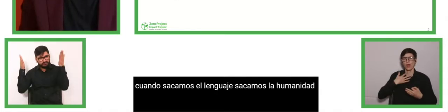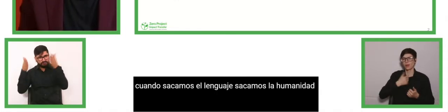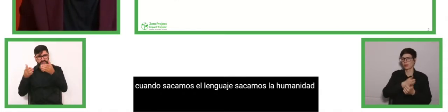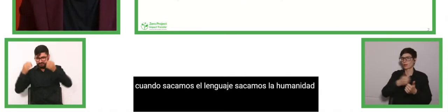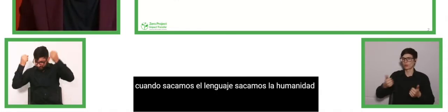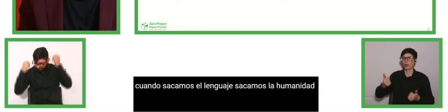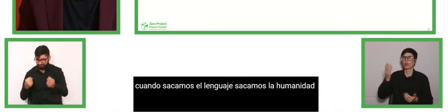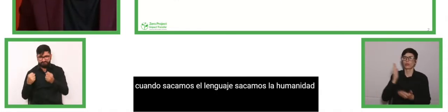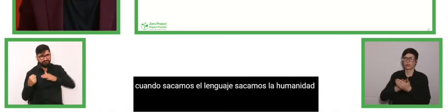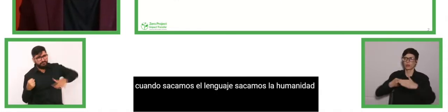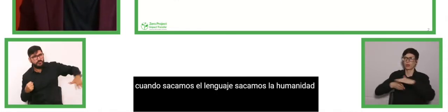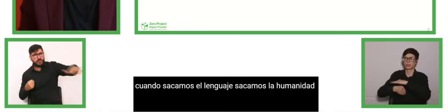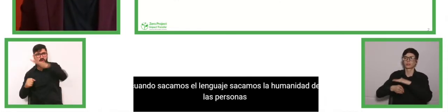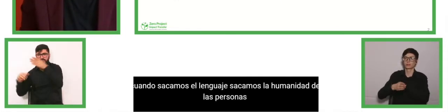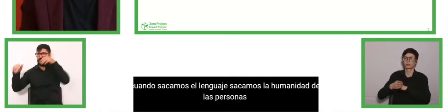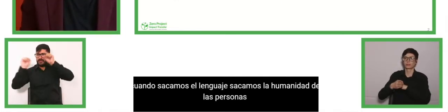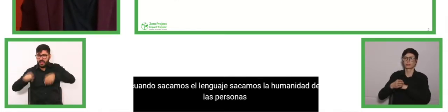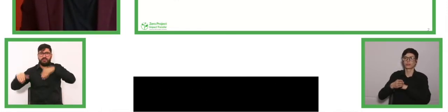Next slide.